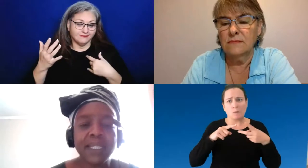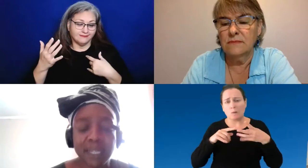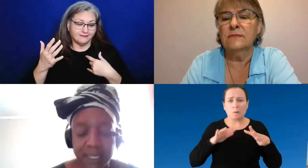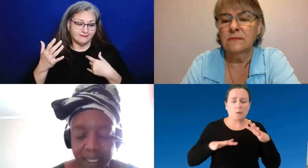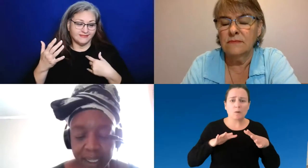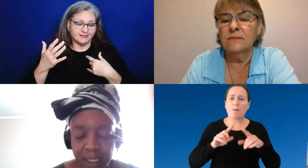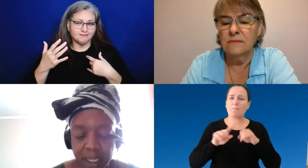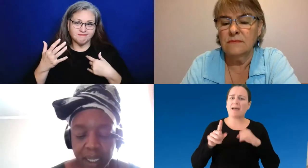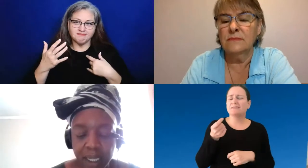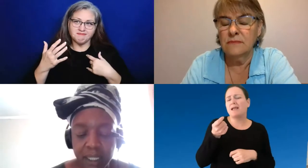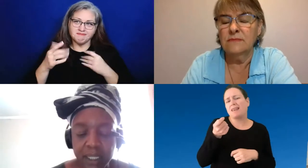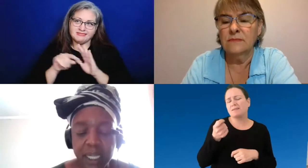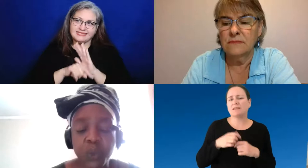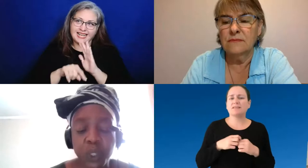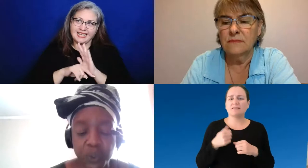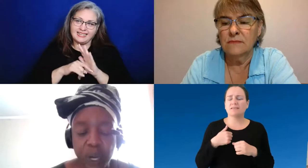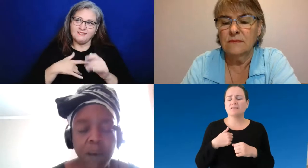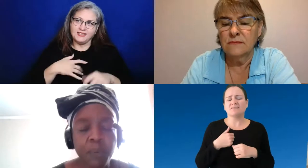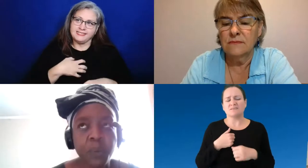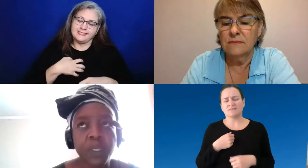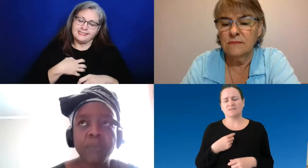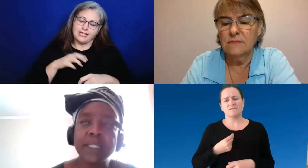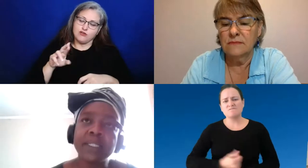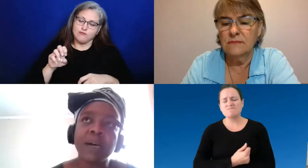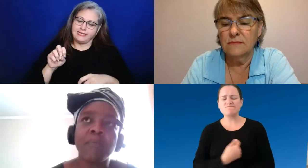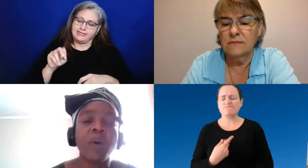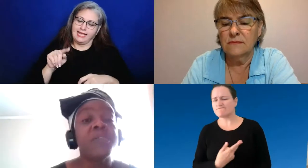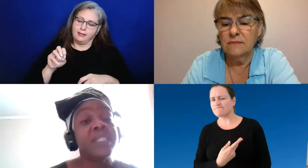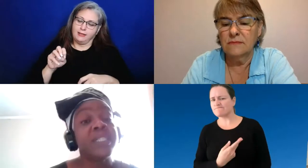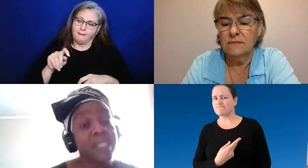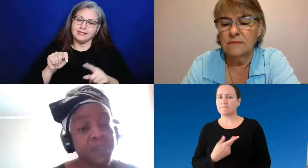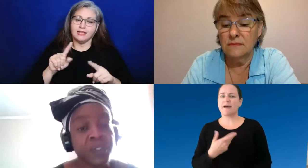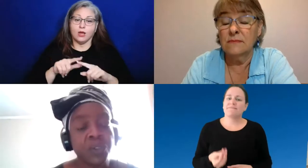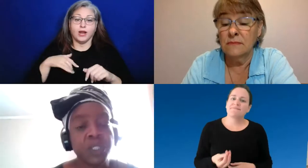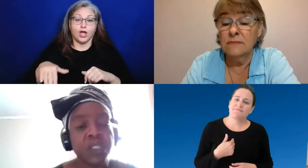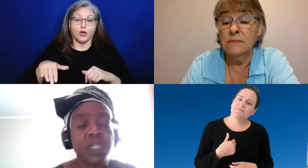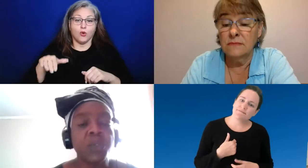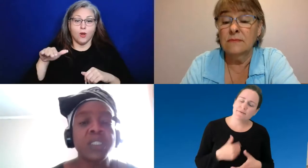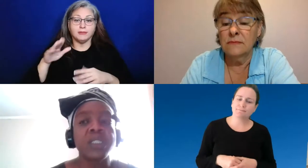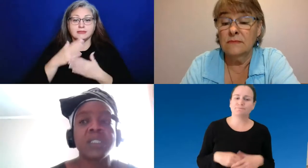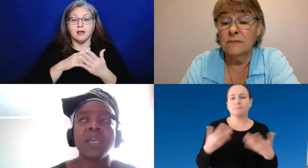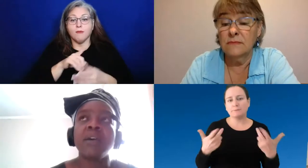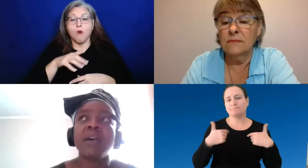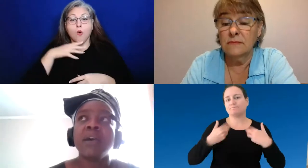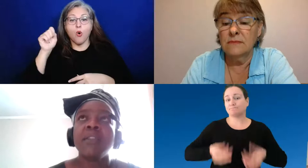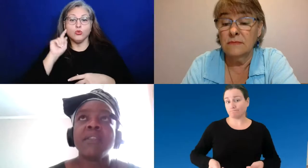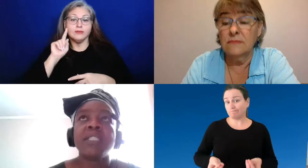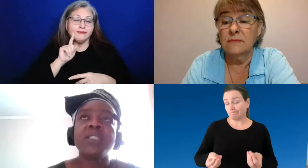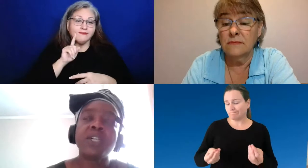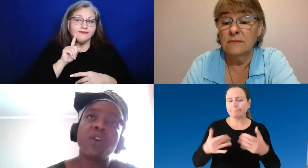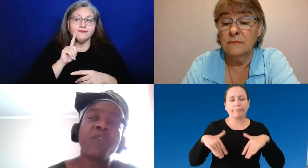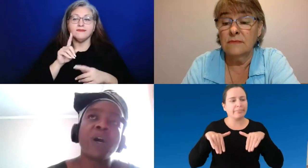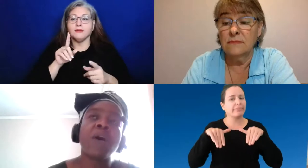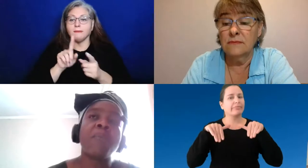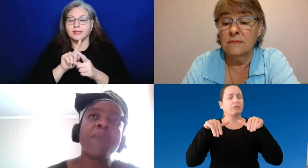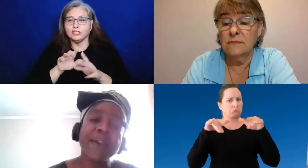resentment there. And as we grew up, we met some of the deaf, children, which is the